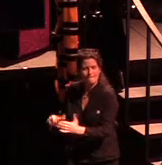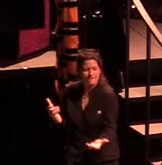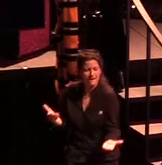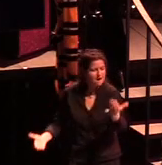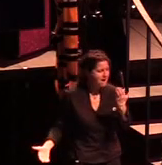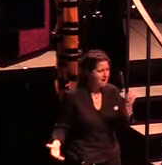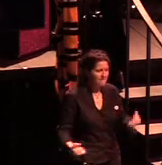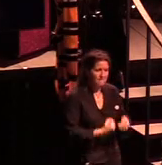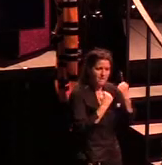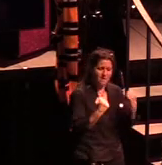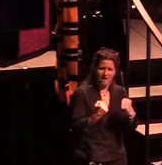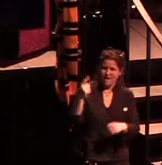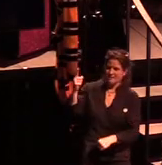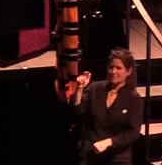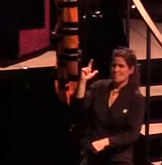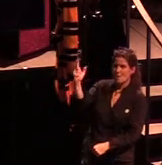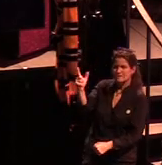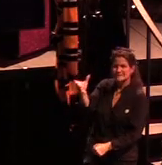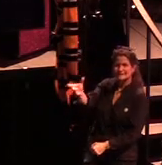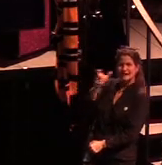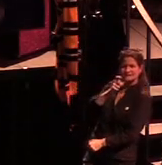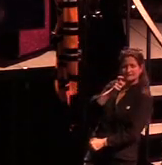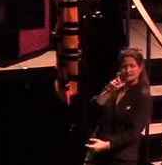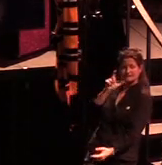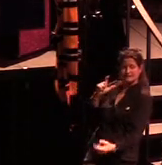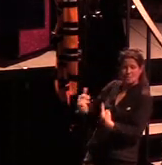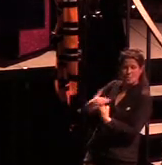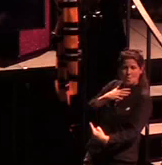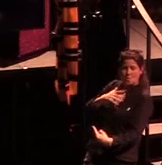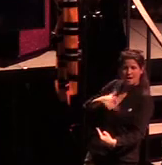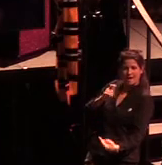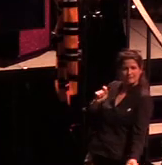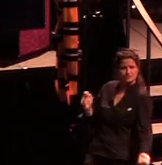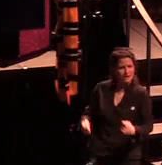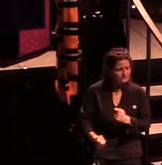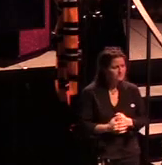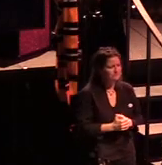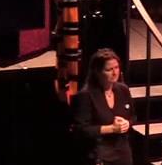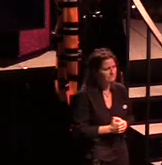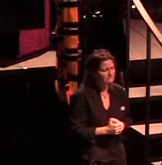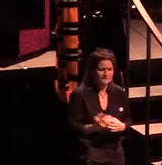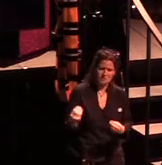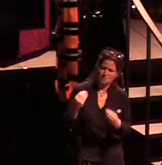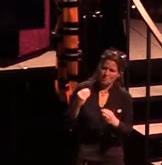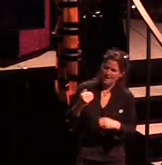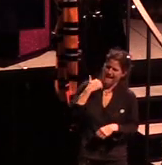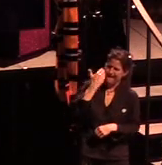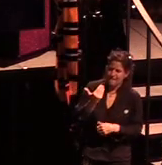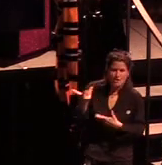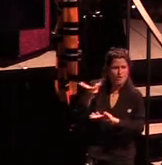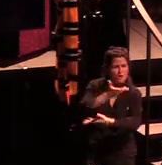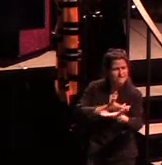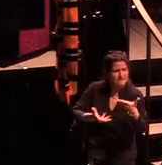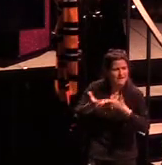by a single sentence and he taught me just keep that every conversation this get has the potential to create